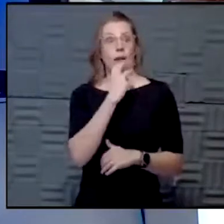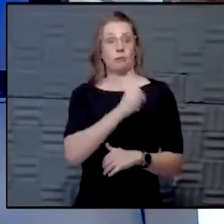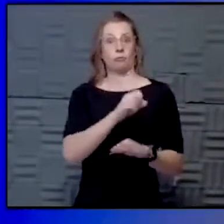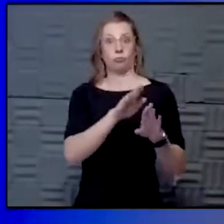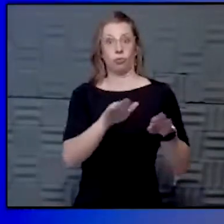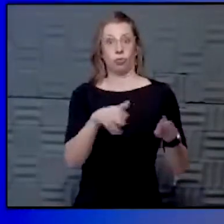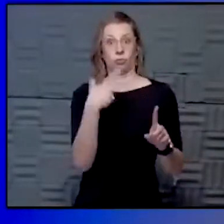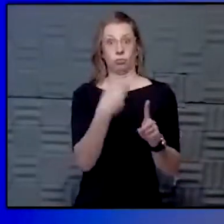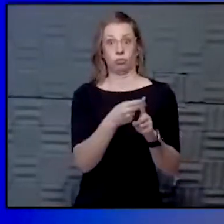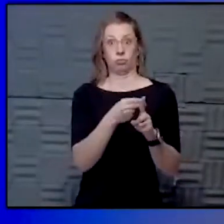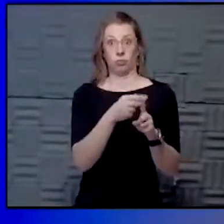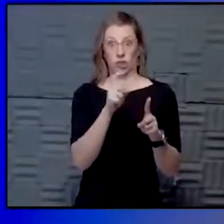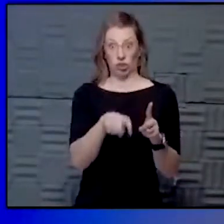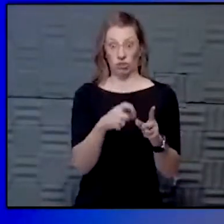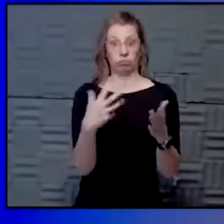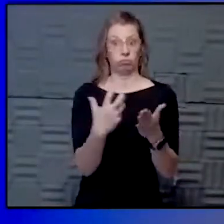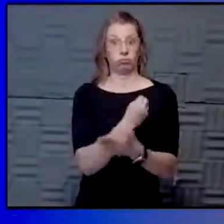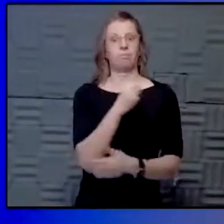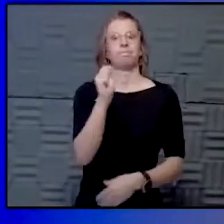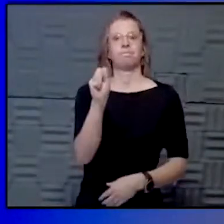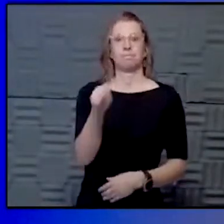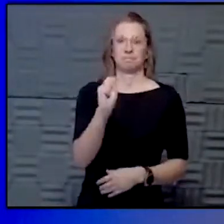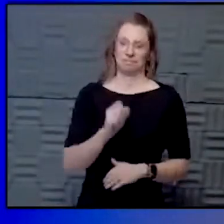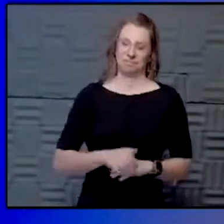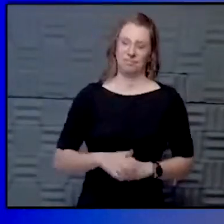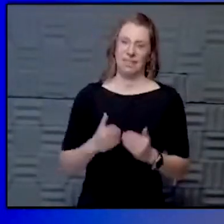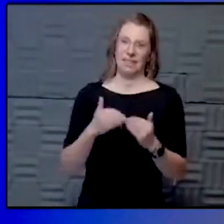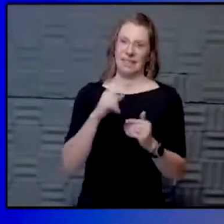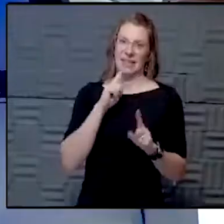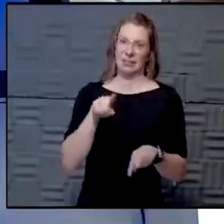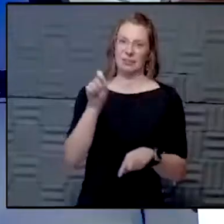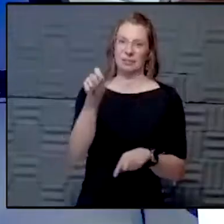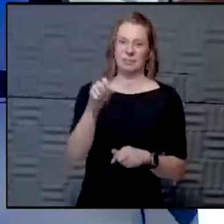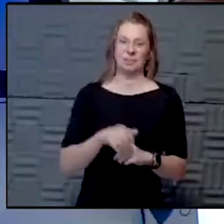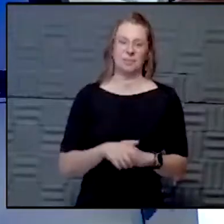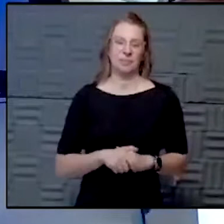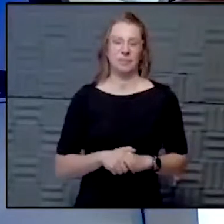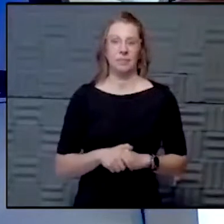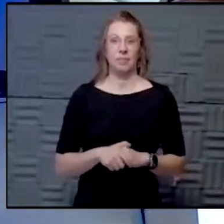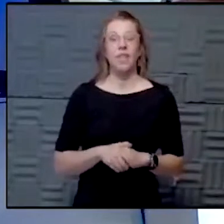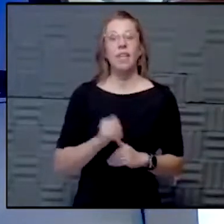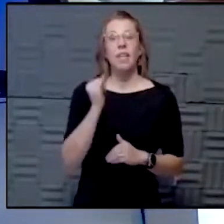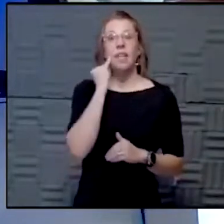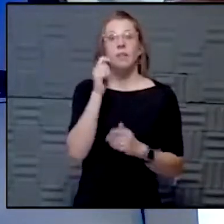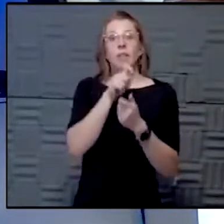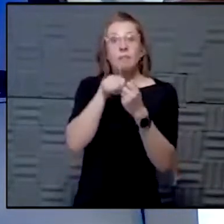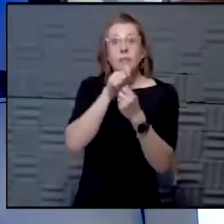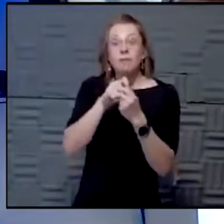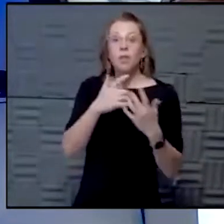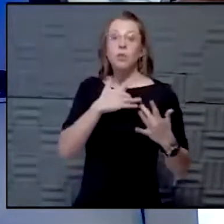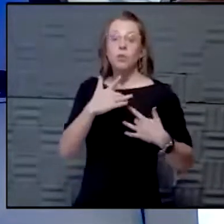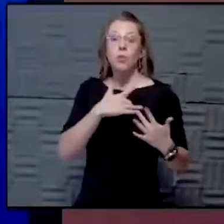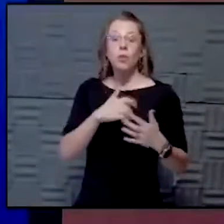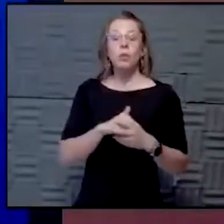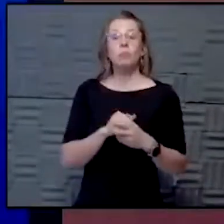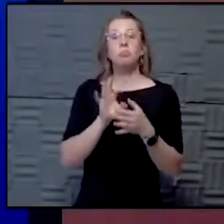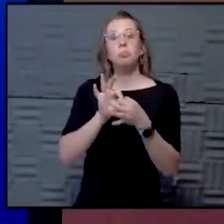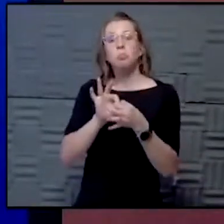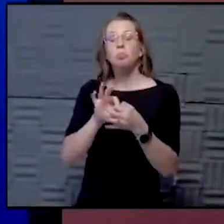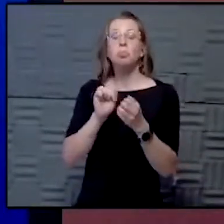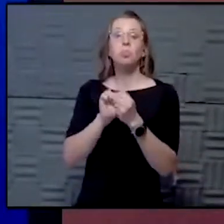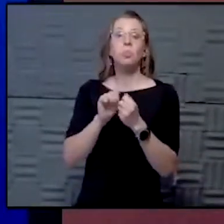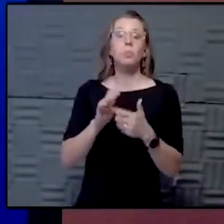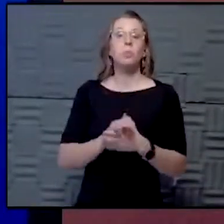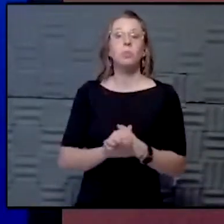Yeah, absolutely. Yes. That's the easy answer, yes. Yes. I think if there are specific concerns you have, either as they relate